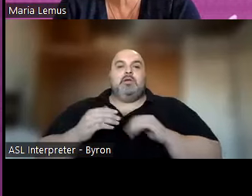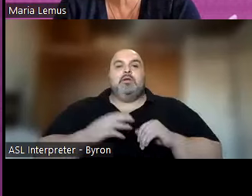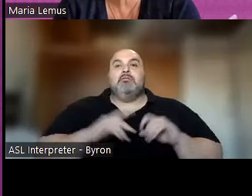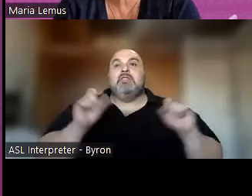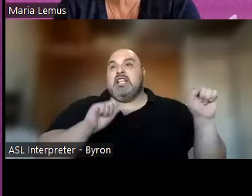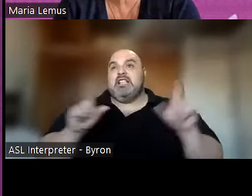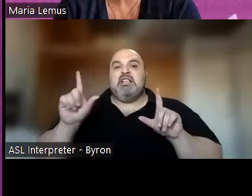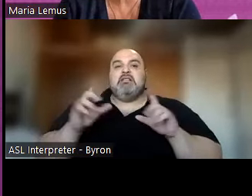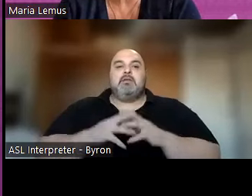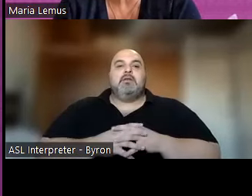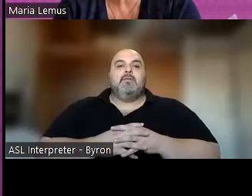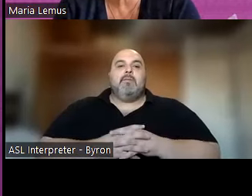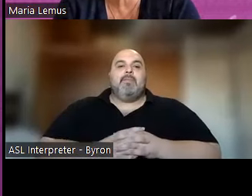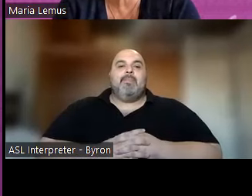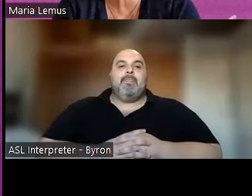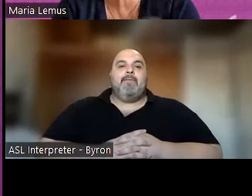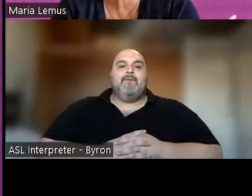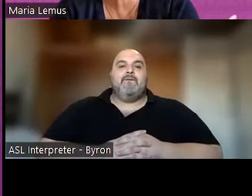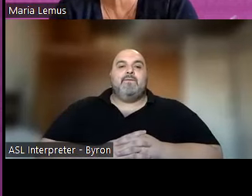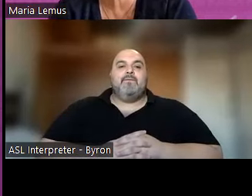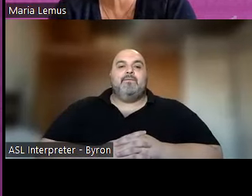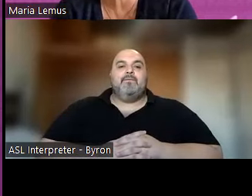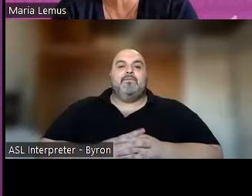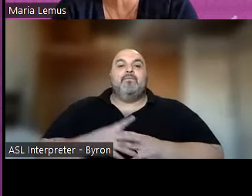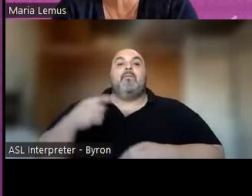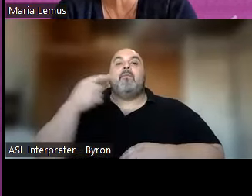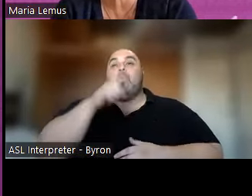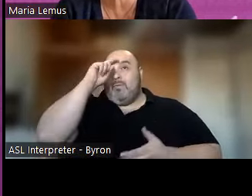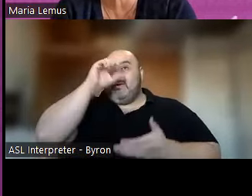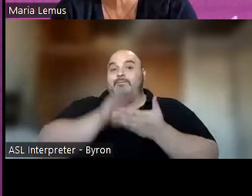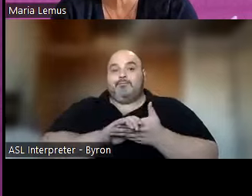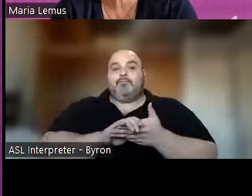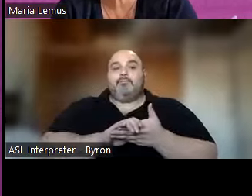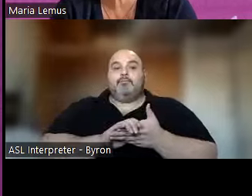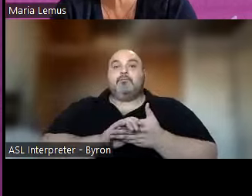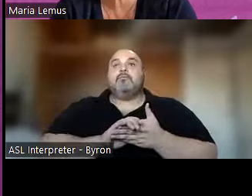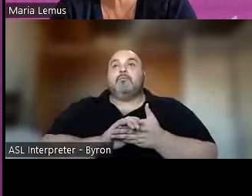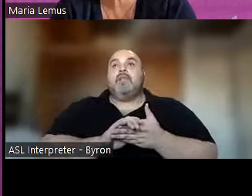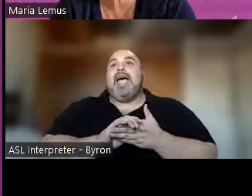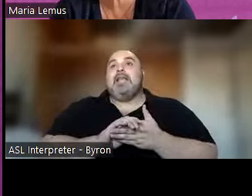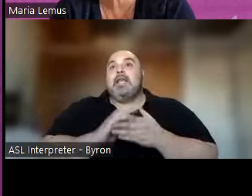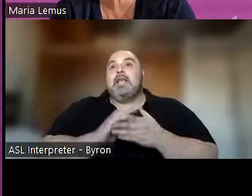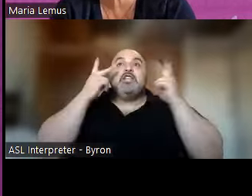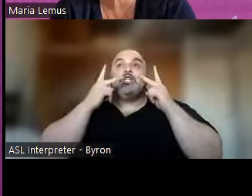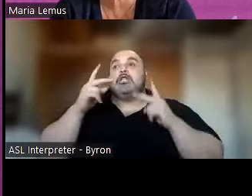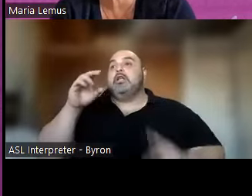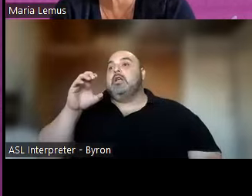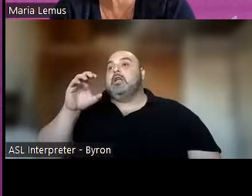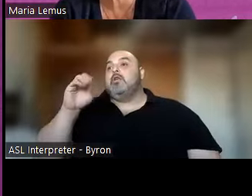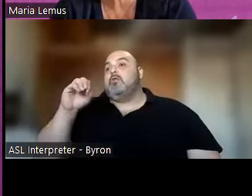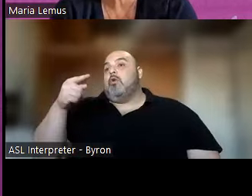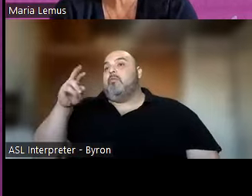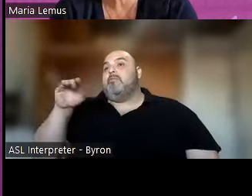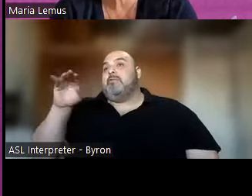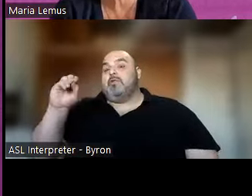please. And this is what we believe in at Visión y Compromiso, working towards a healthy and dignified